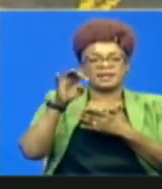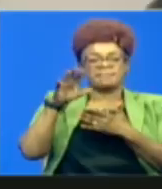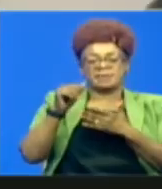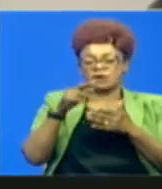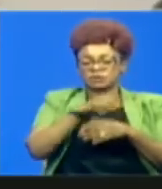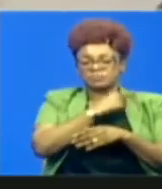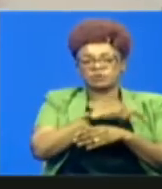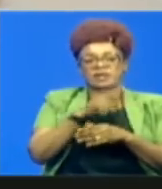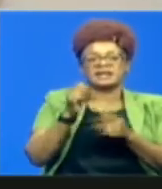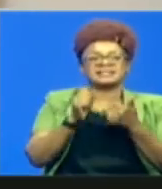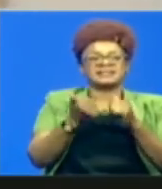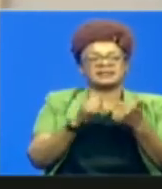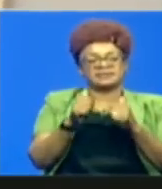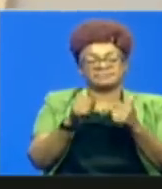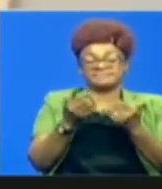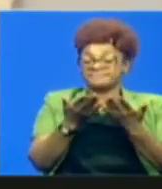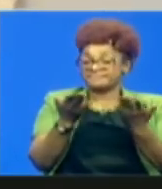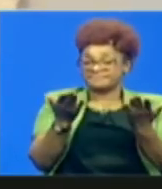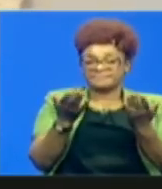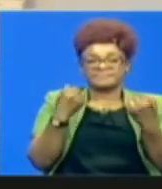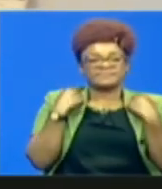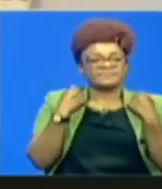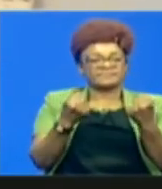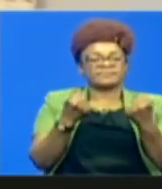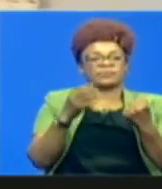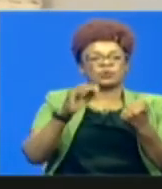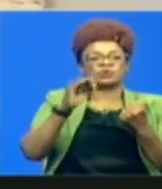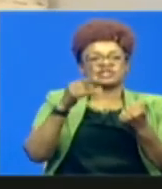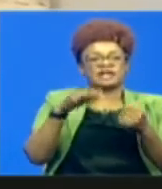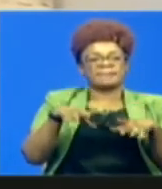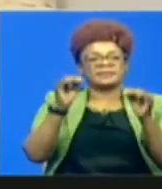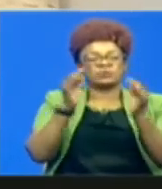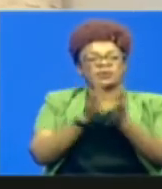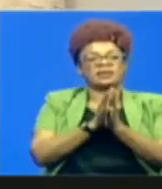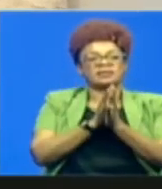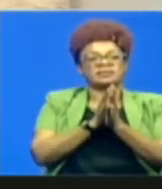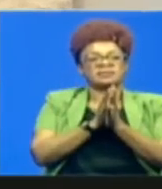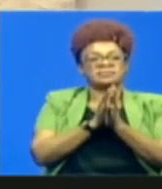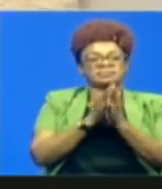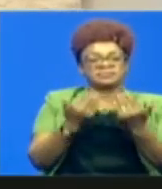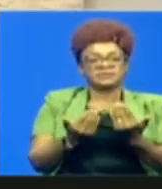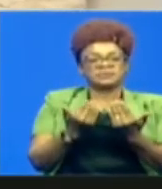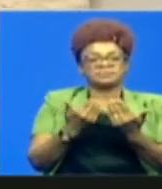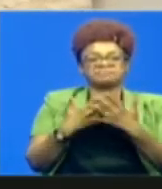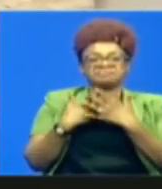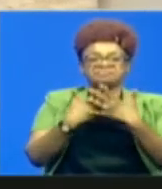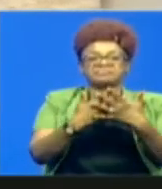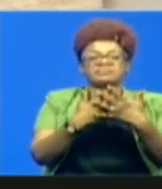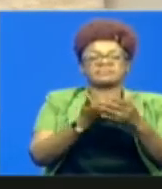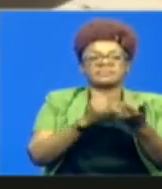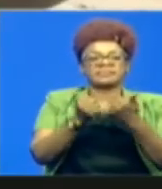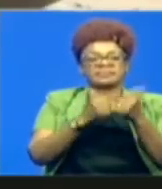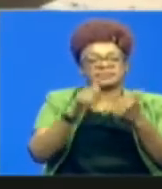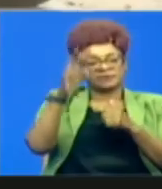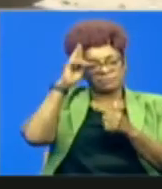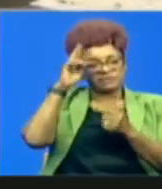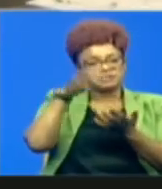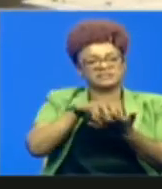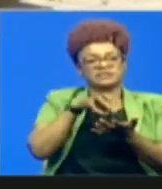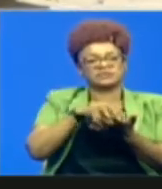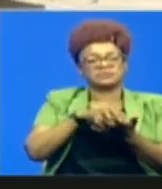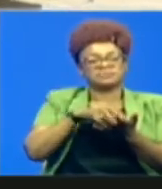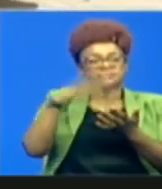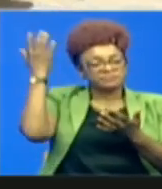Kasarani. This is the car that Ocheng picked her up with. It is being held at the Kasarani police station. The